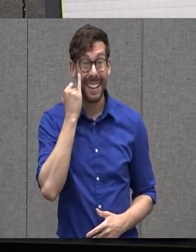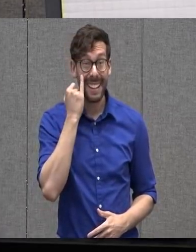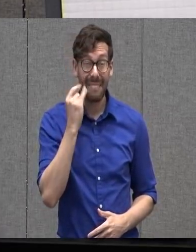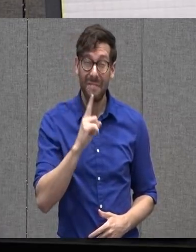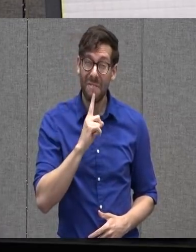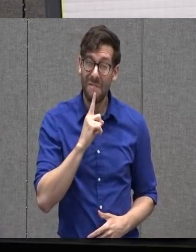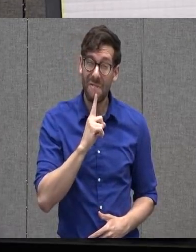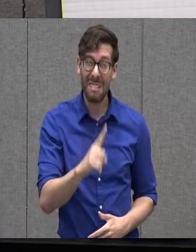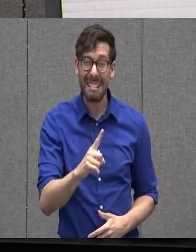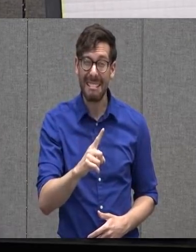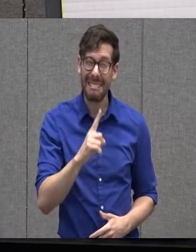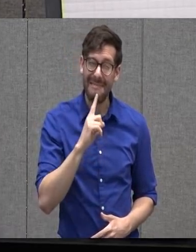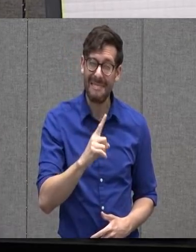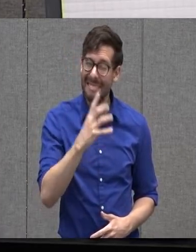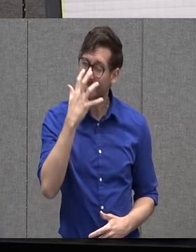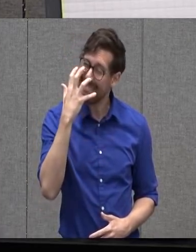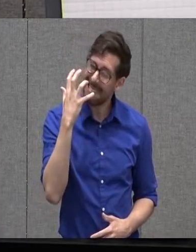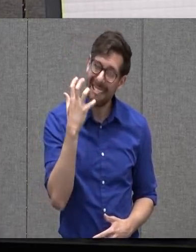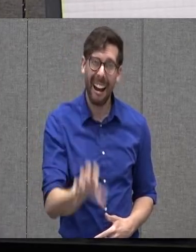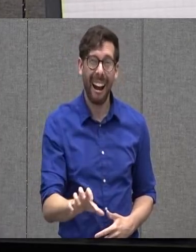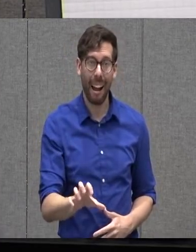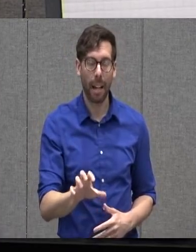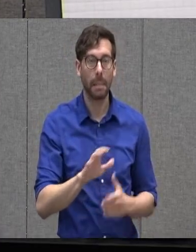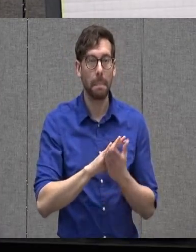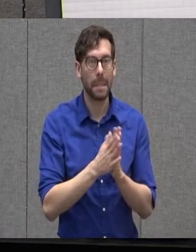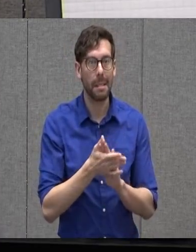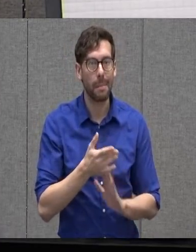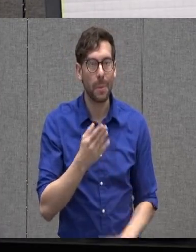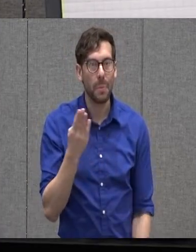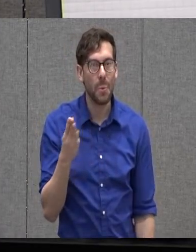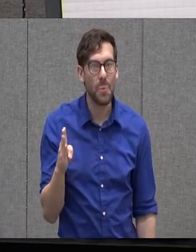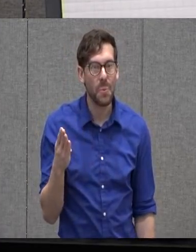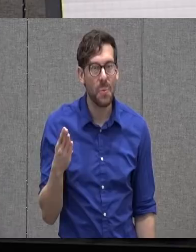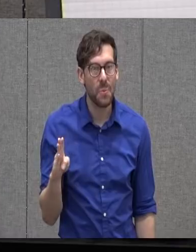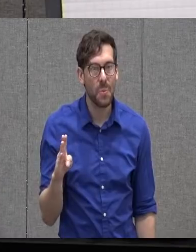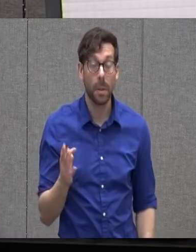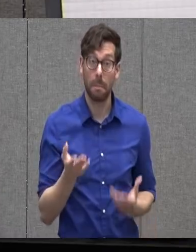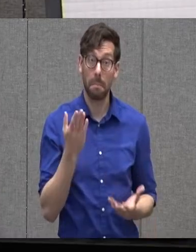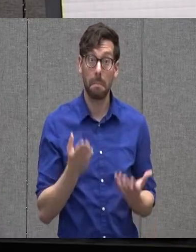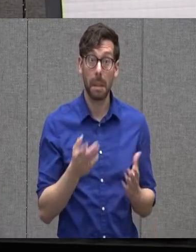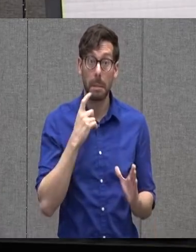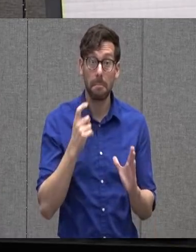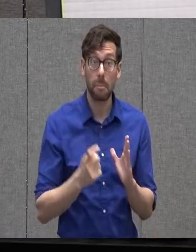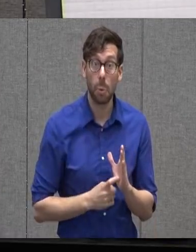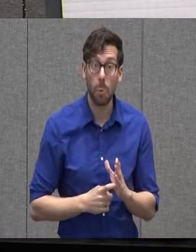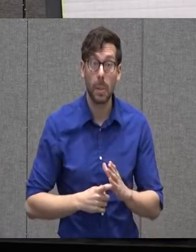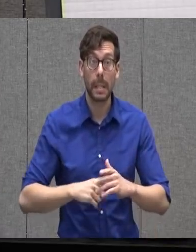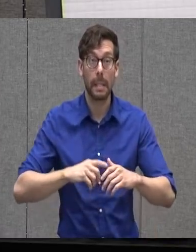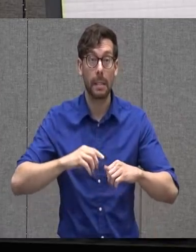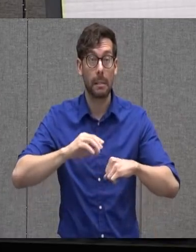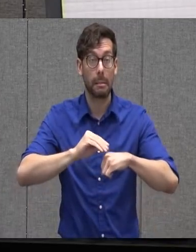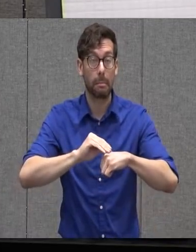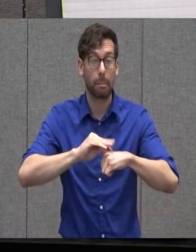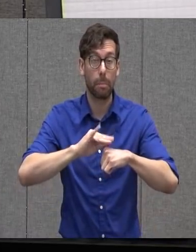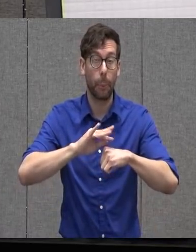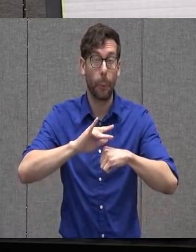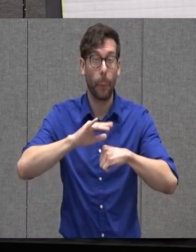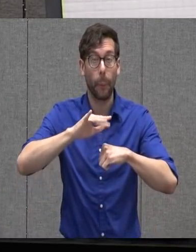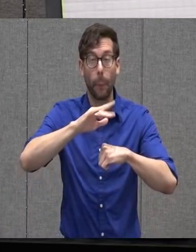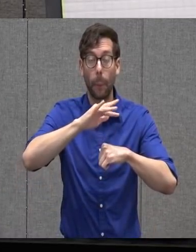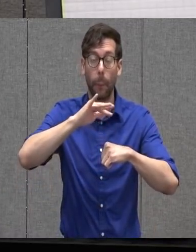blue. Maybe we see steam coming from it. maybe its smell has